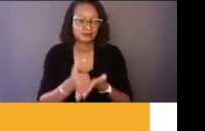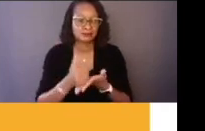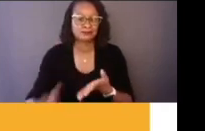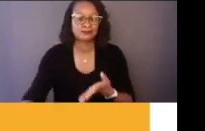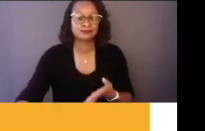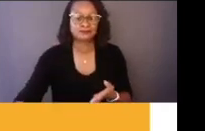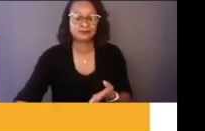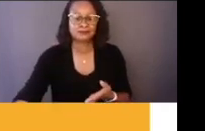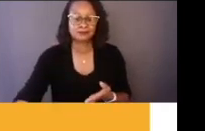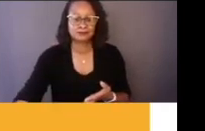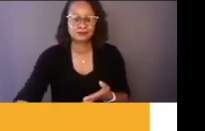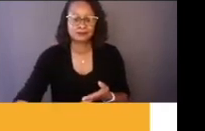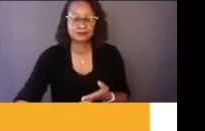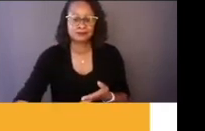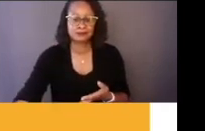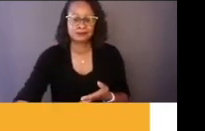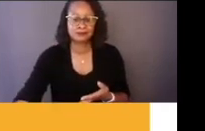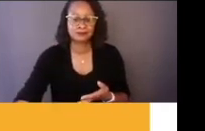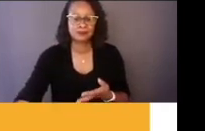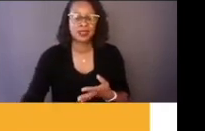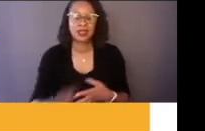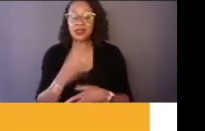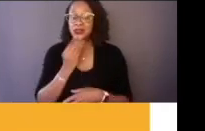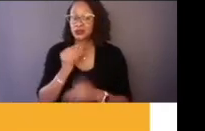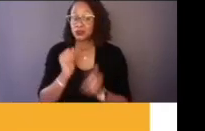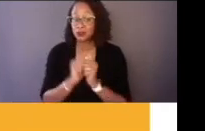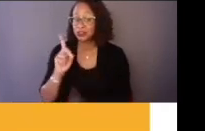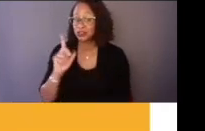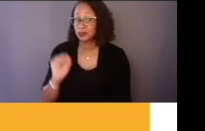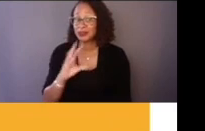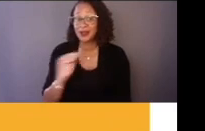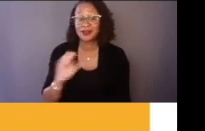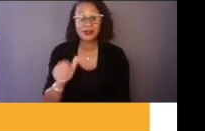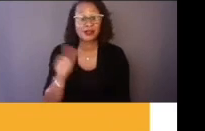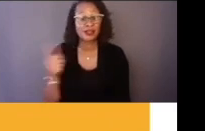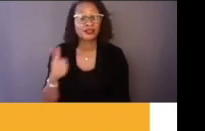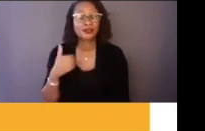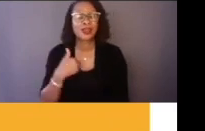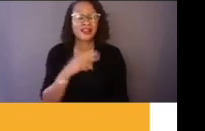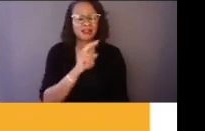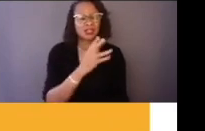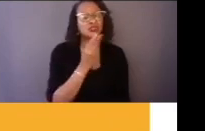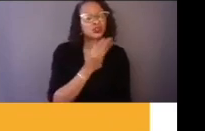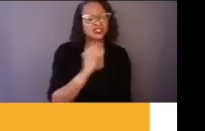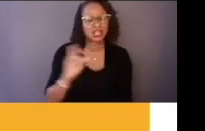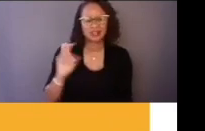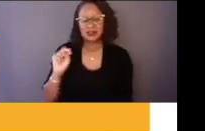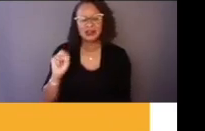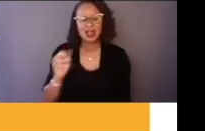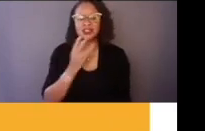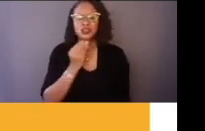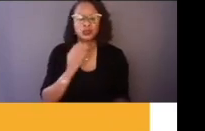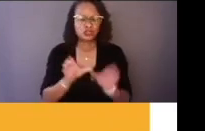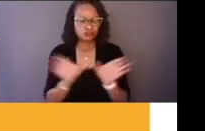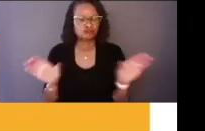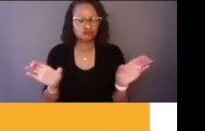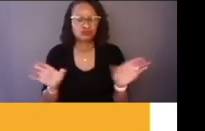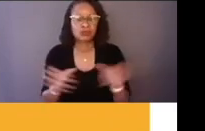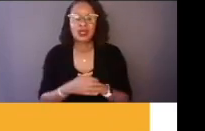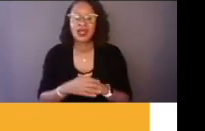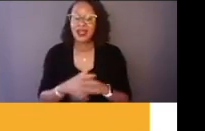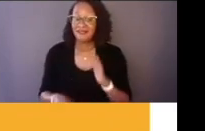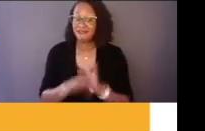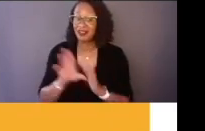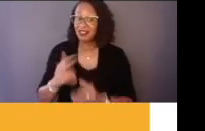Jews with disabilities and others with disabilities, so we have Jewish and non-Jewish divisions, find their voices and learn how to speak